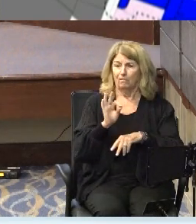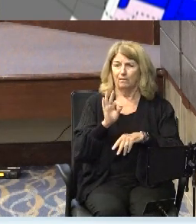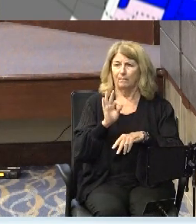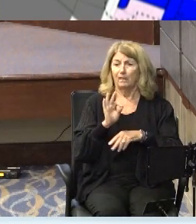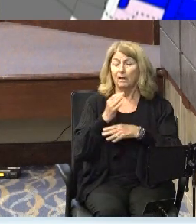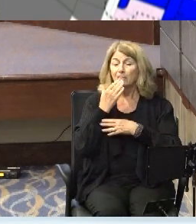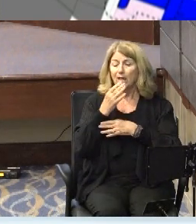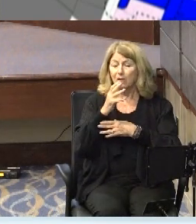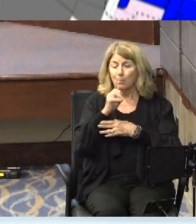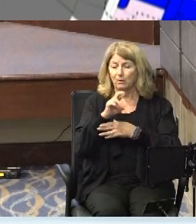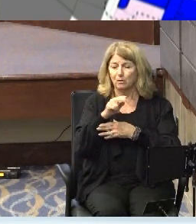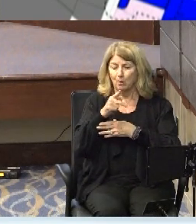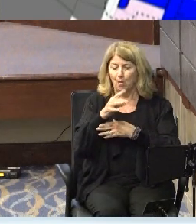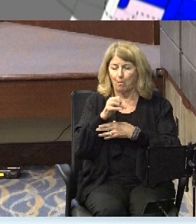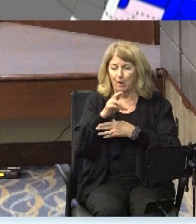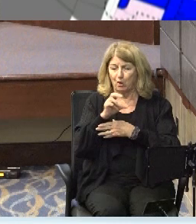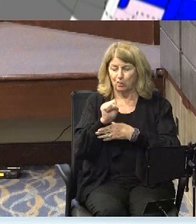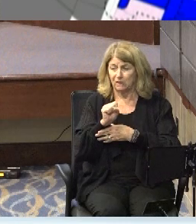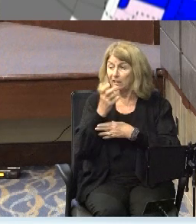Any questions for staff?